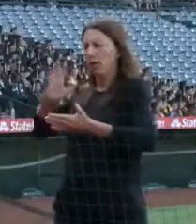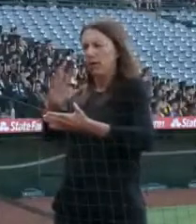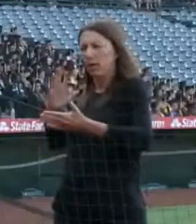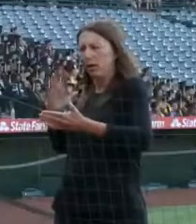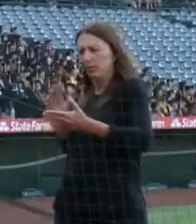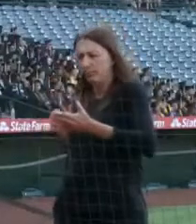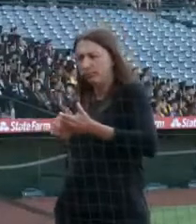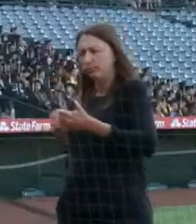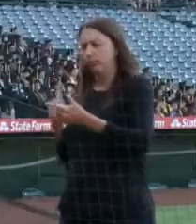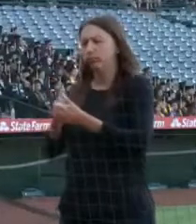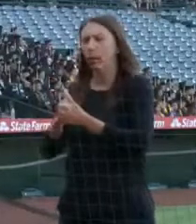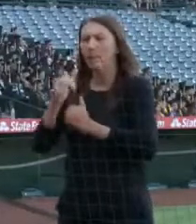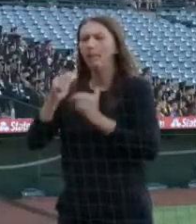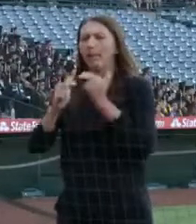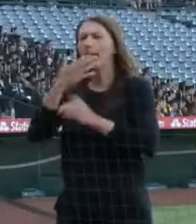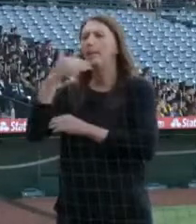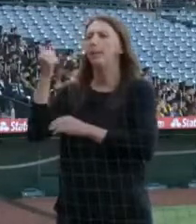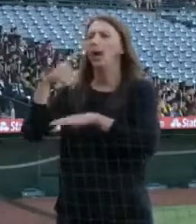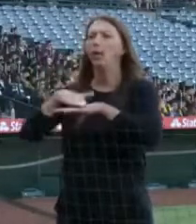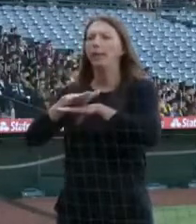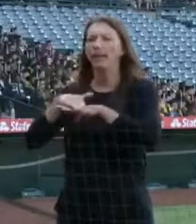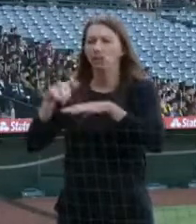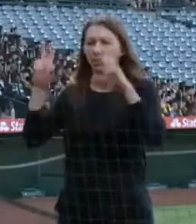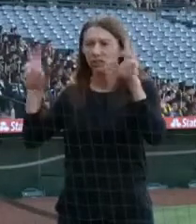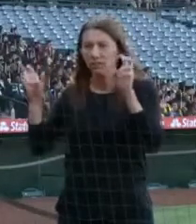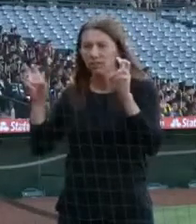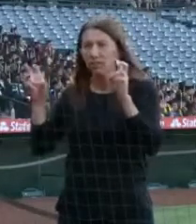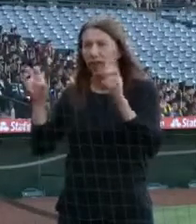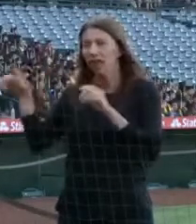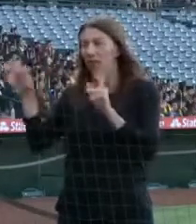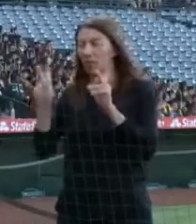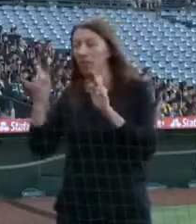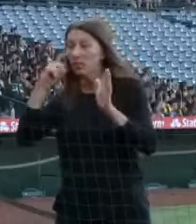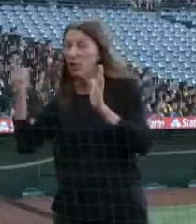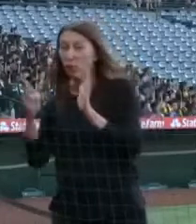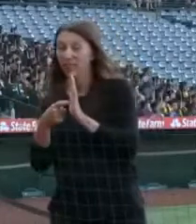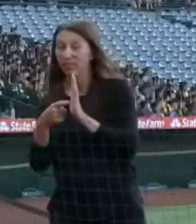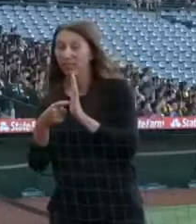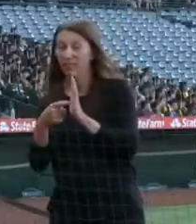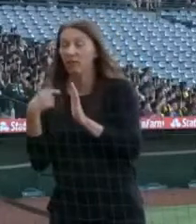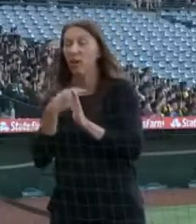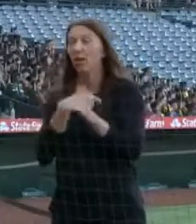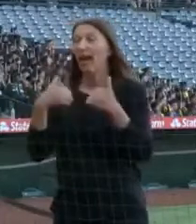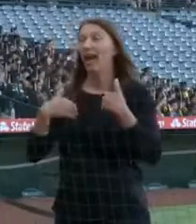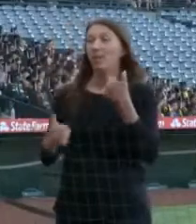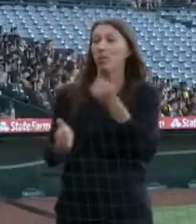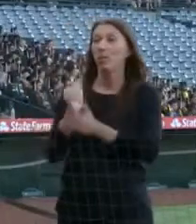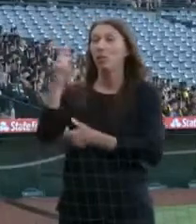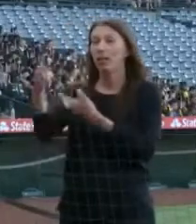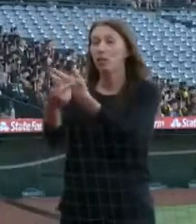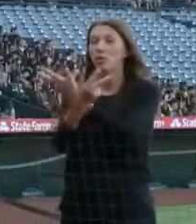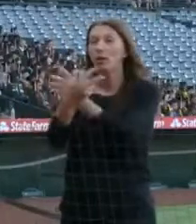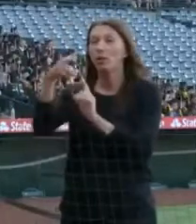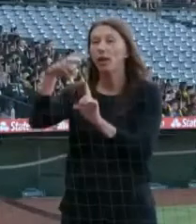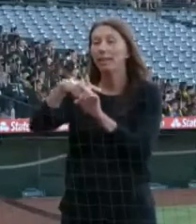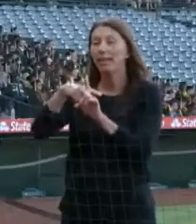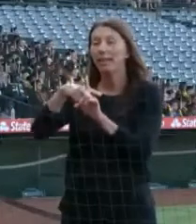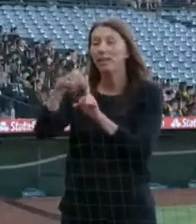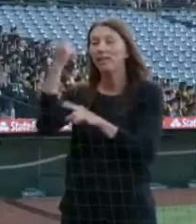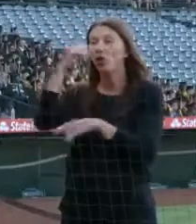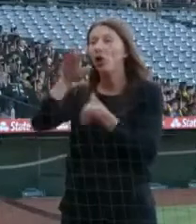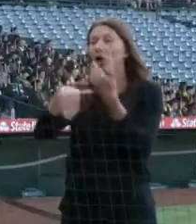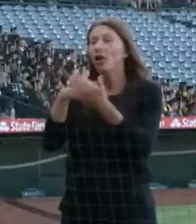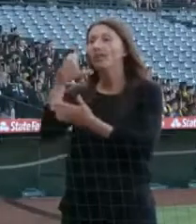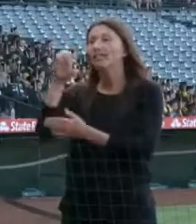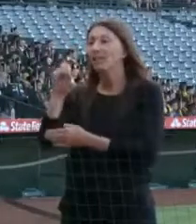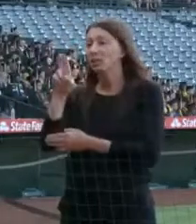73 years. And it's been noticed by others, as we have the most undergraduate applications among the